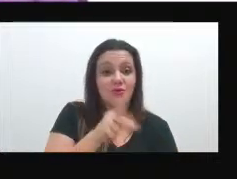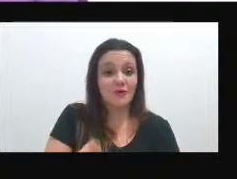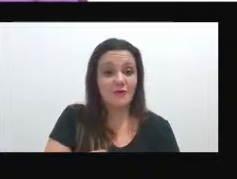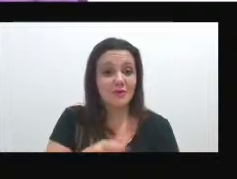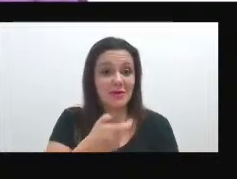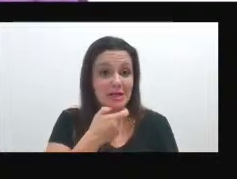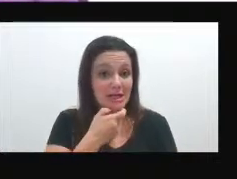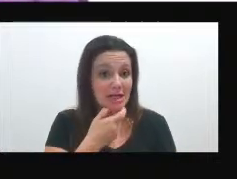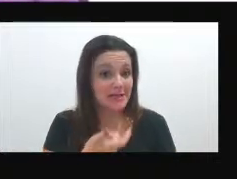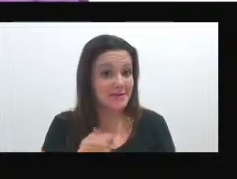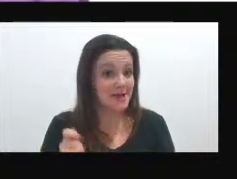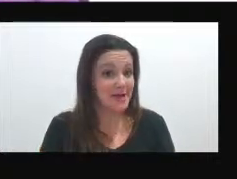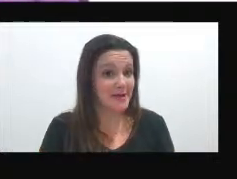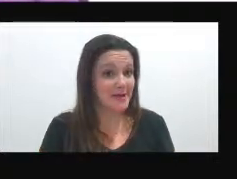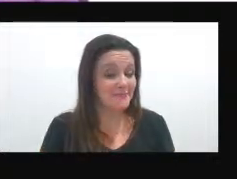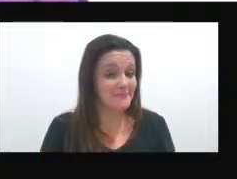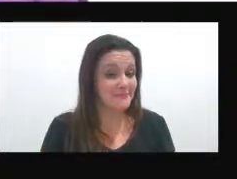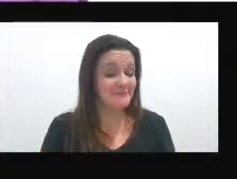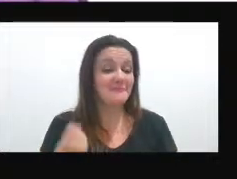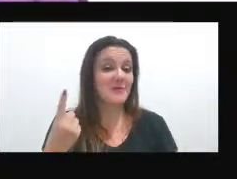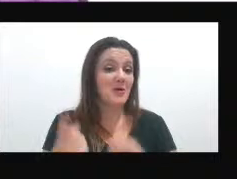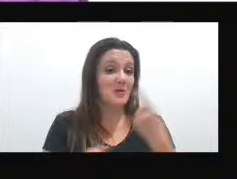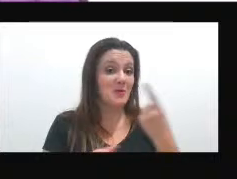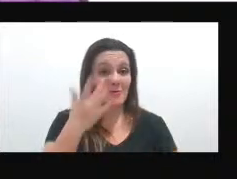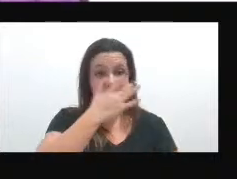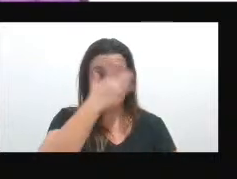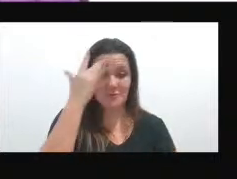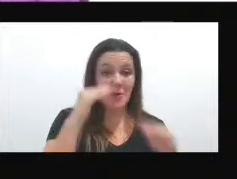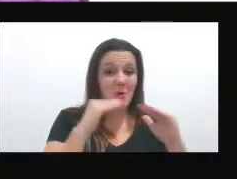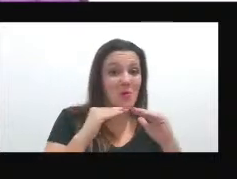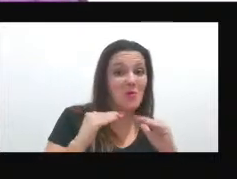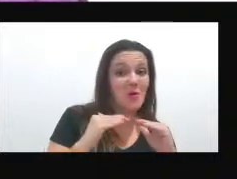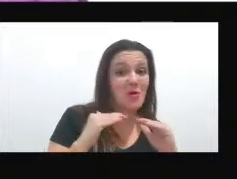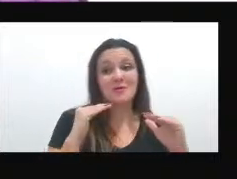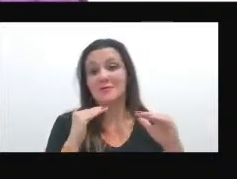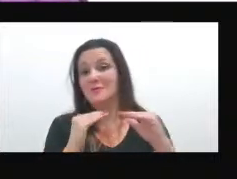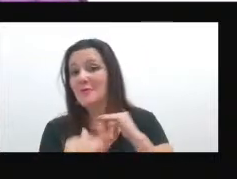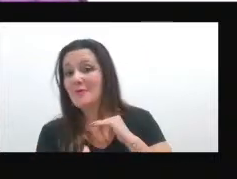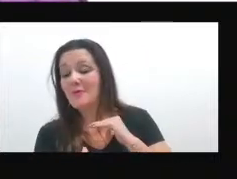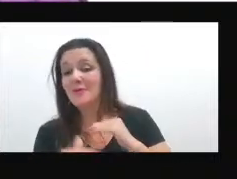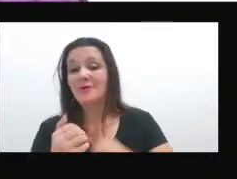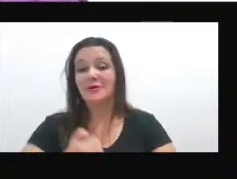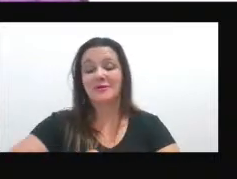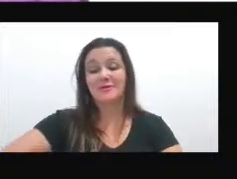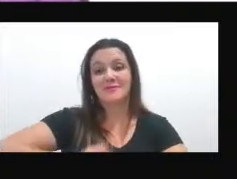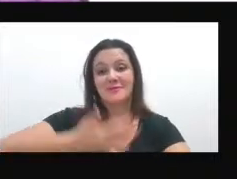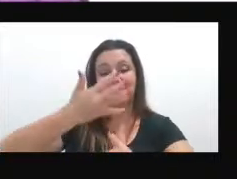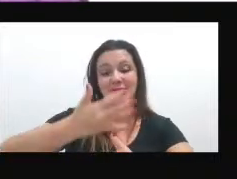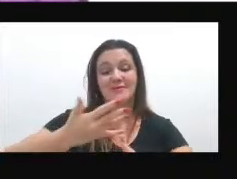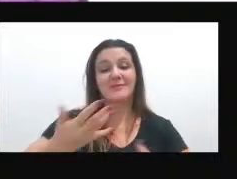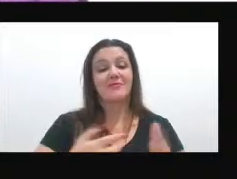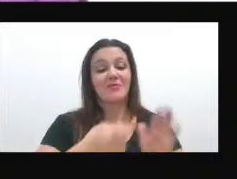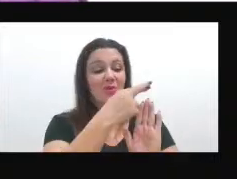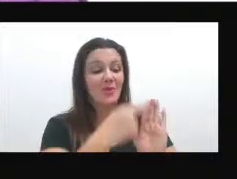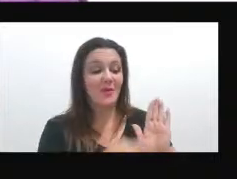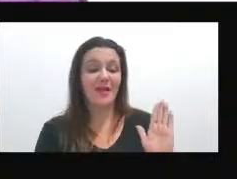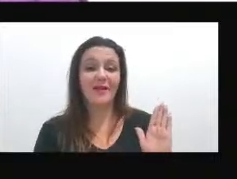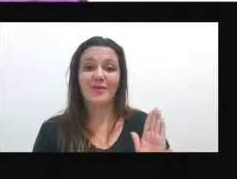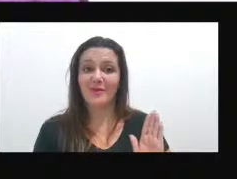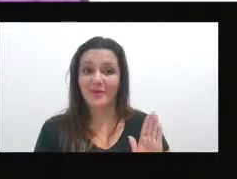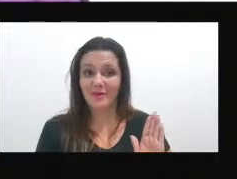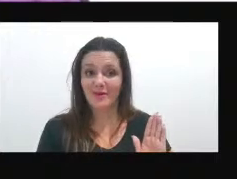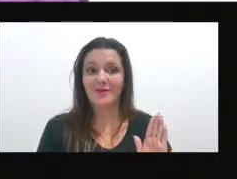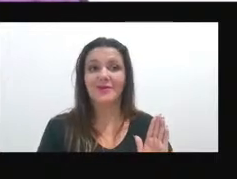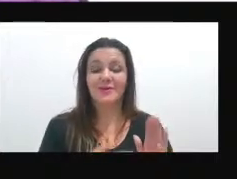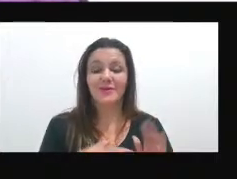that agree, a few that don't agree. I saw that in the report most of the teachers don't agree with this affirmation, but what can